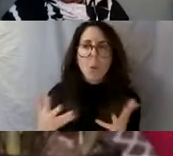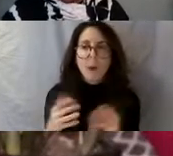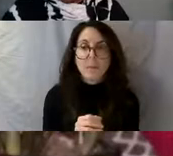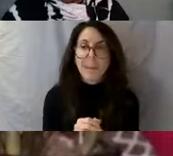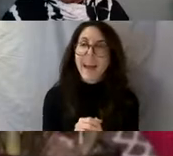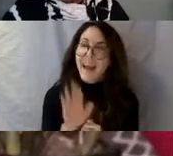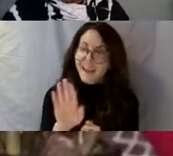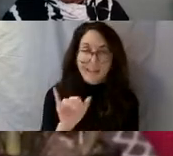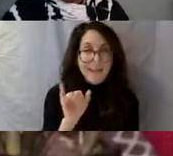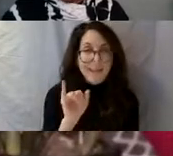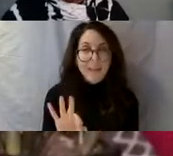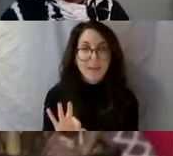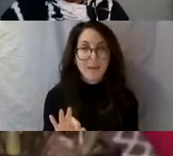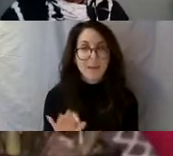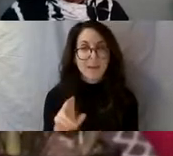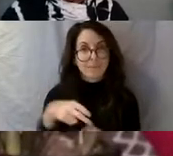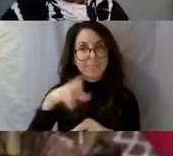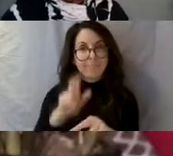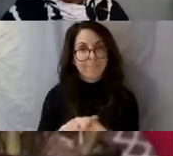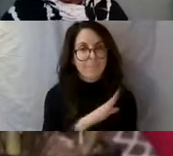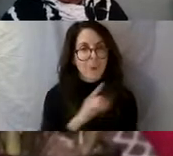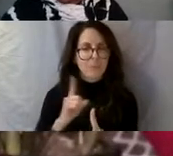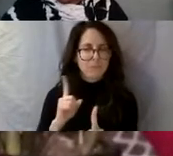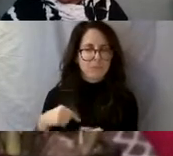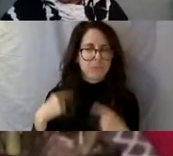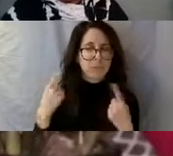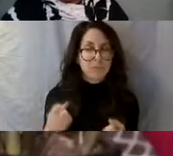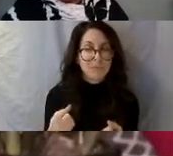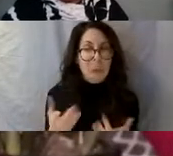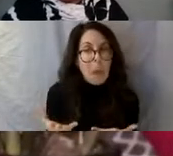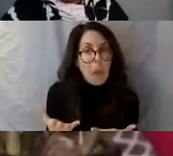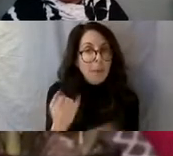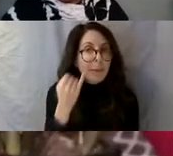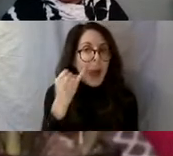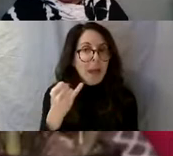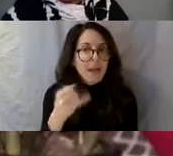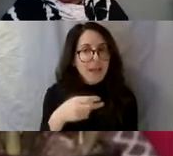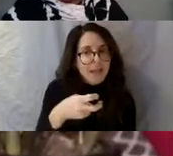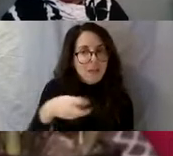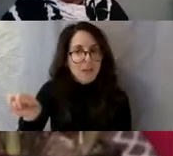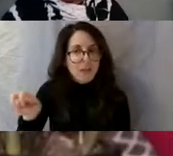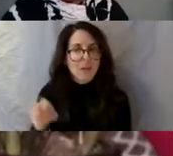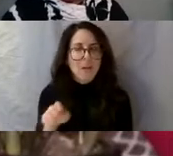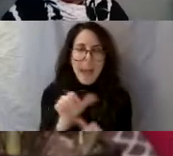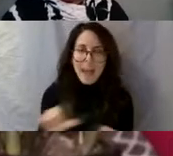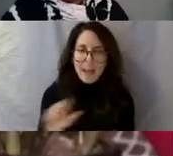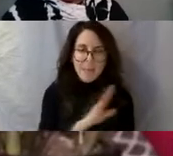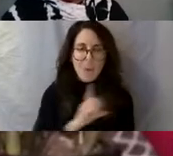long, consider transitioning away from that particular board. Every board needs new energy.